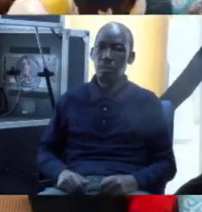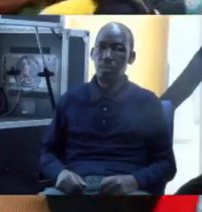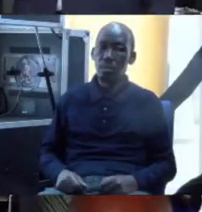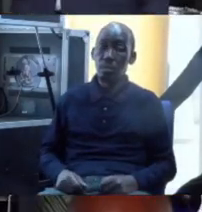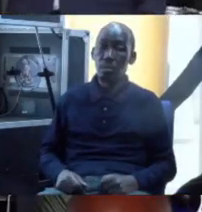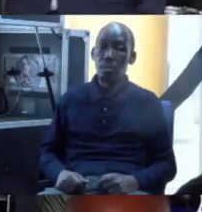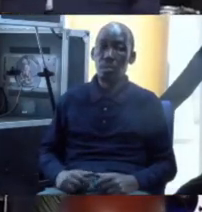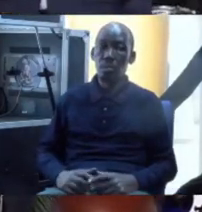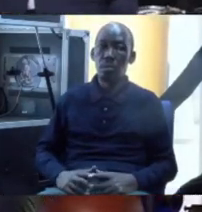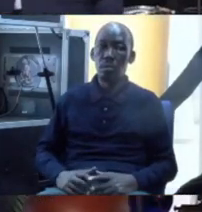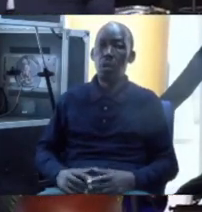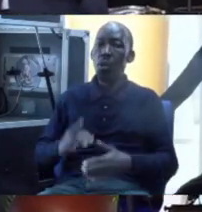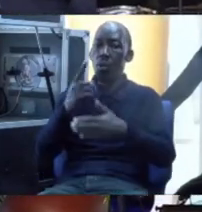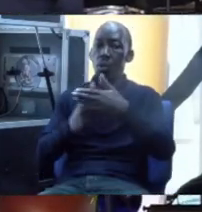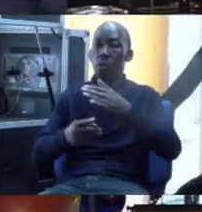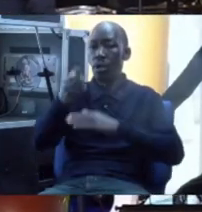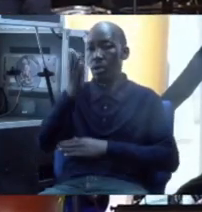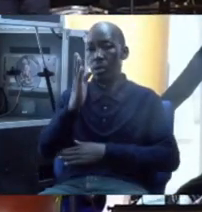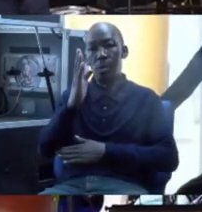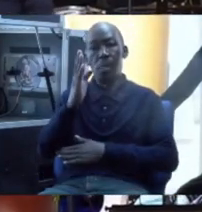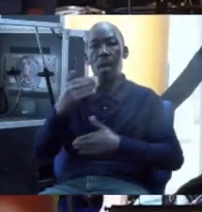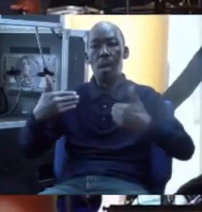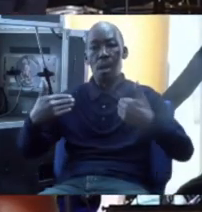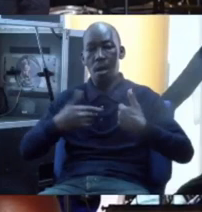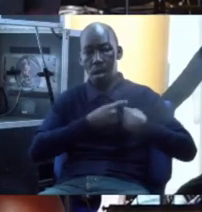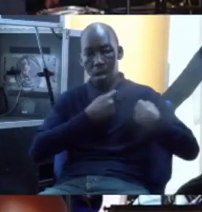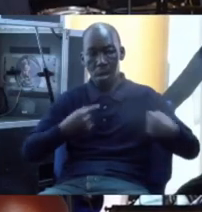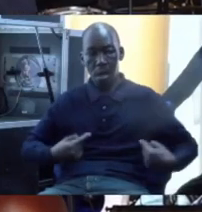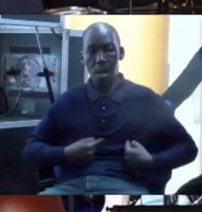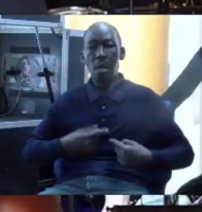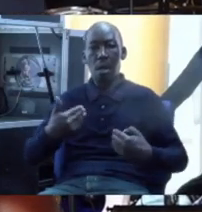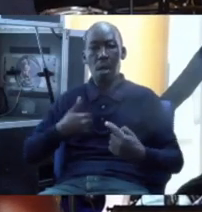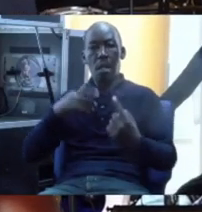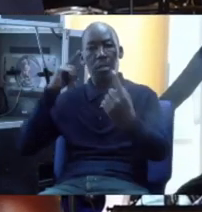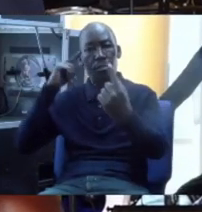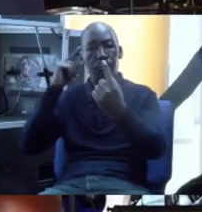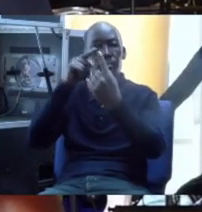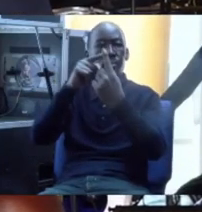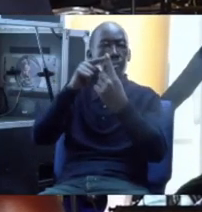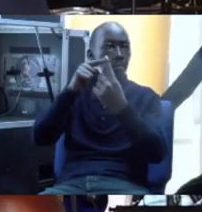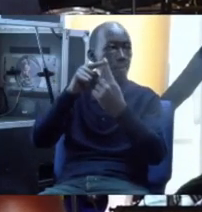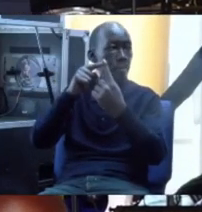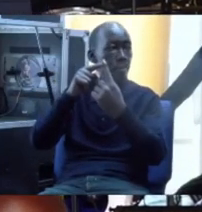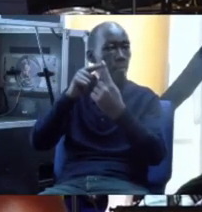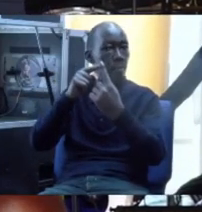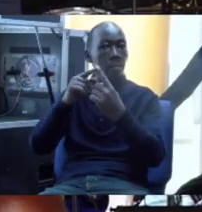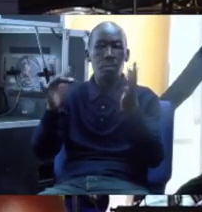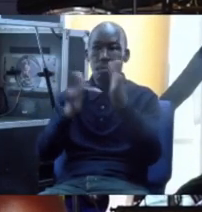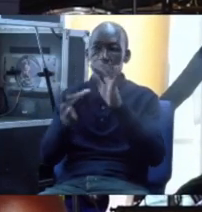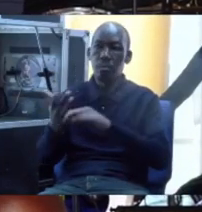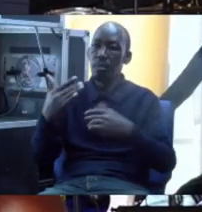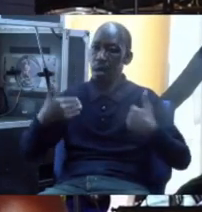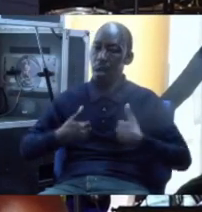Hallelujah. What God's heart has intended. Ambacho moyo wa Mungu umekusudi. Jesus